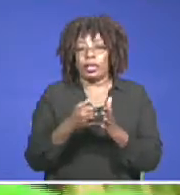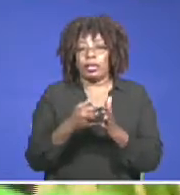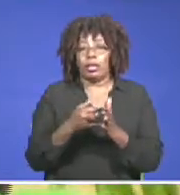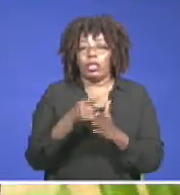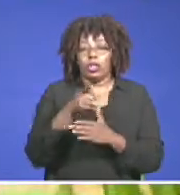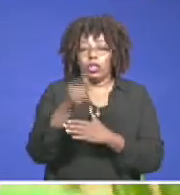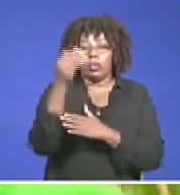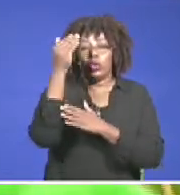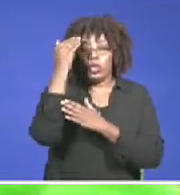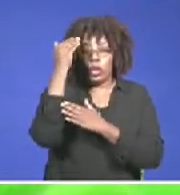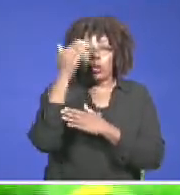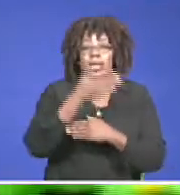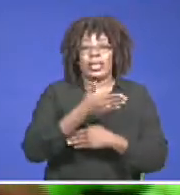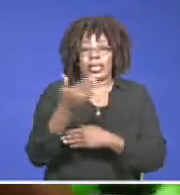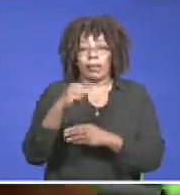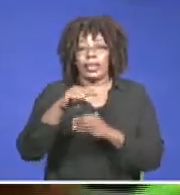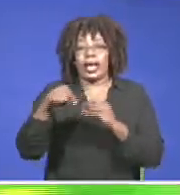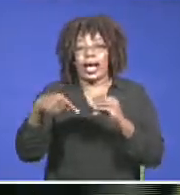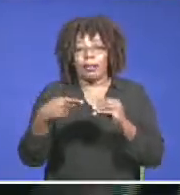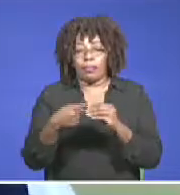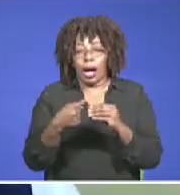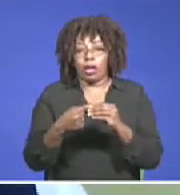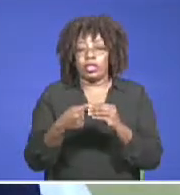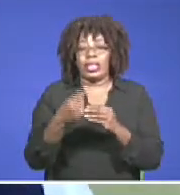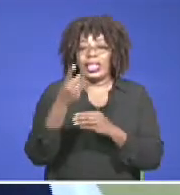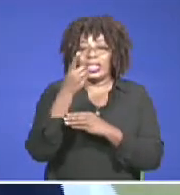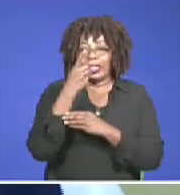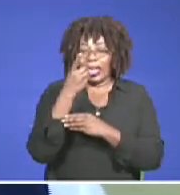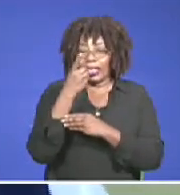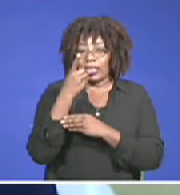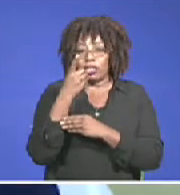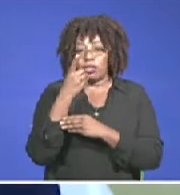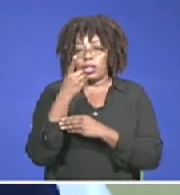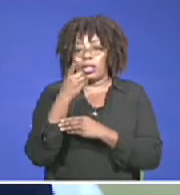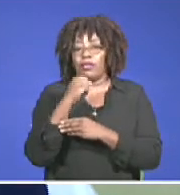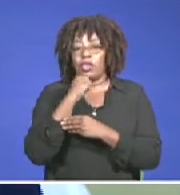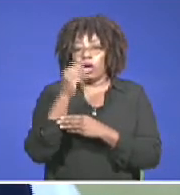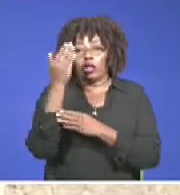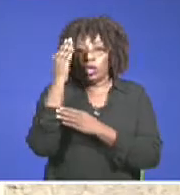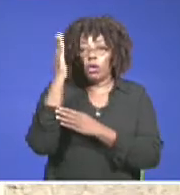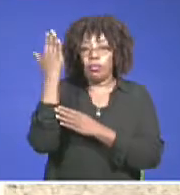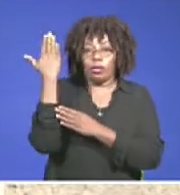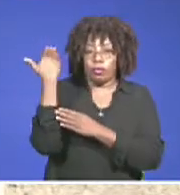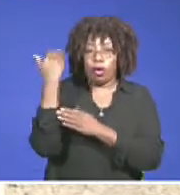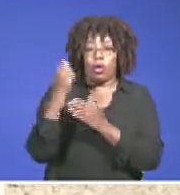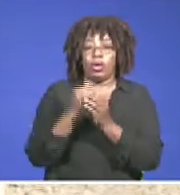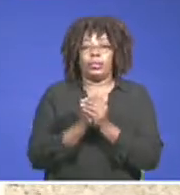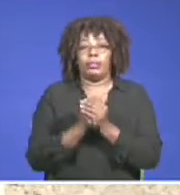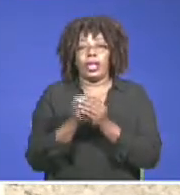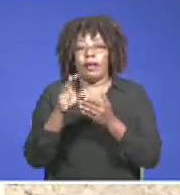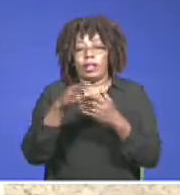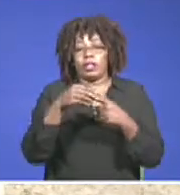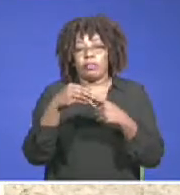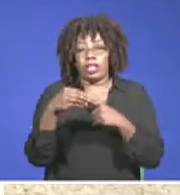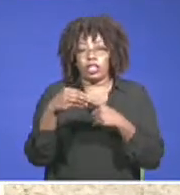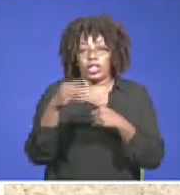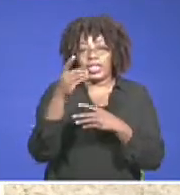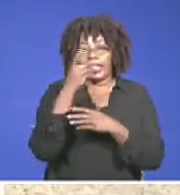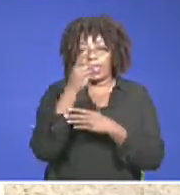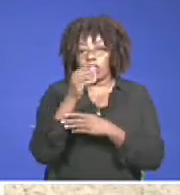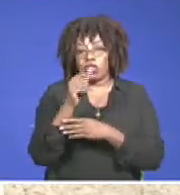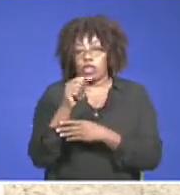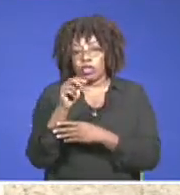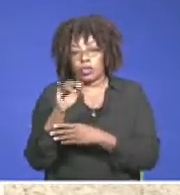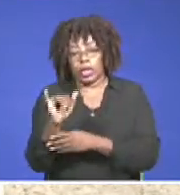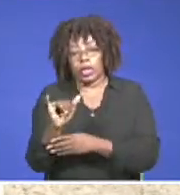you know some things about dental hygiene if you didn't know about it before. The Center for Specialized Dentistry